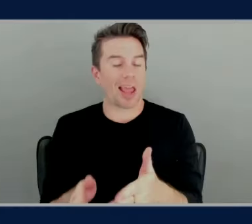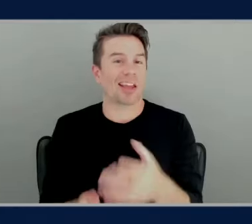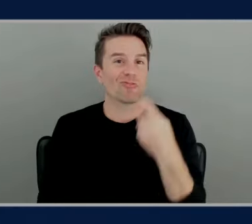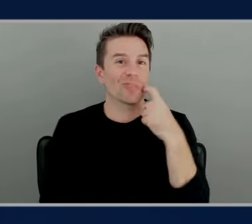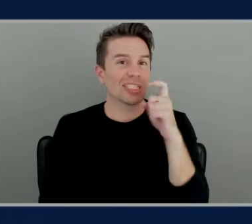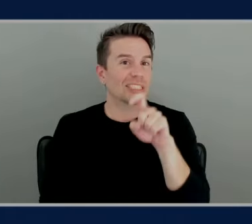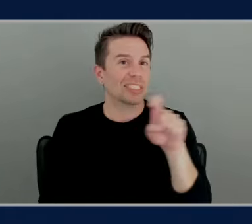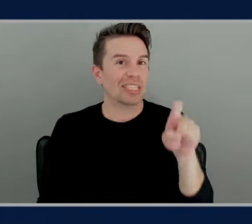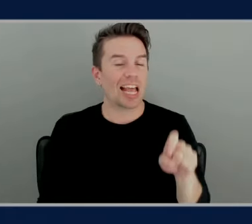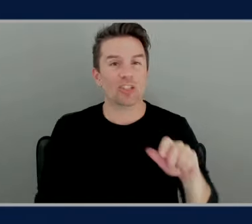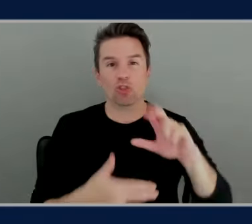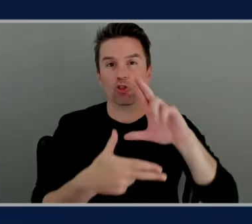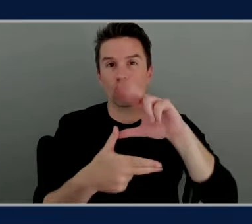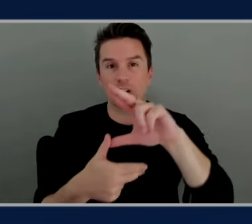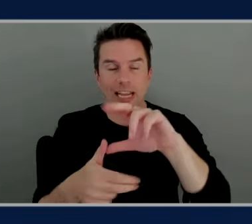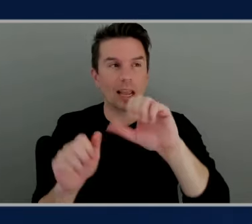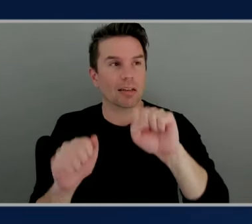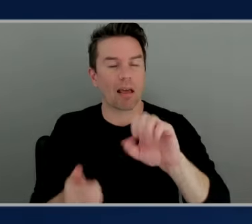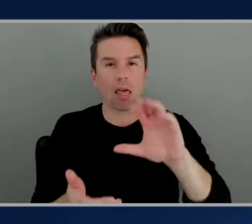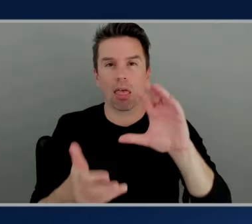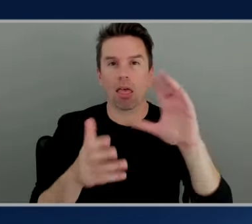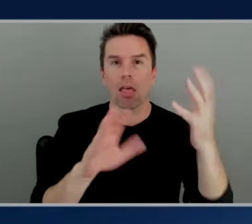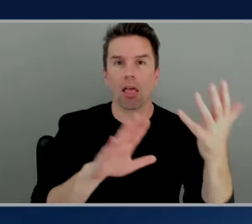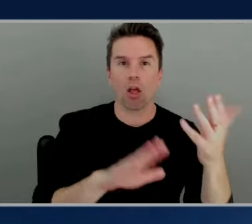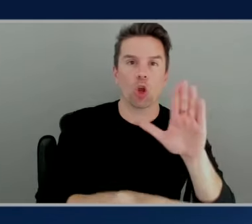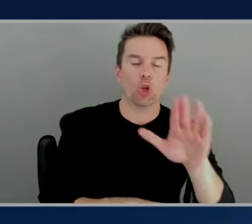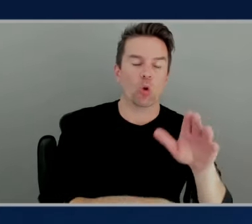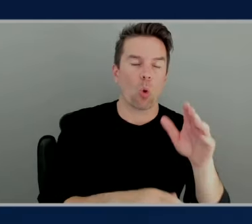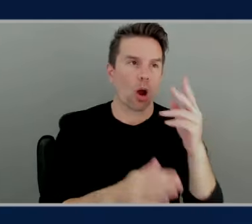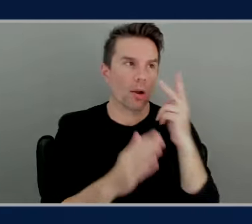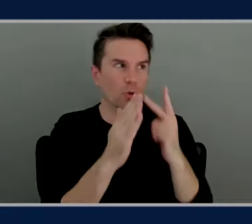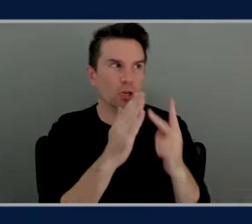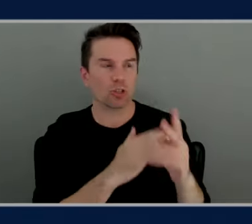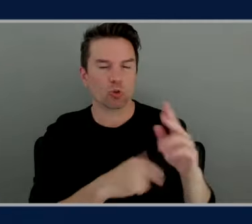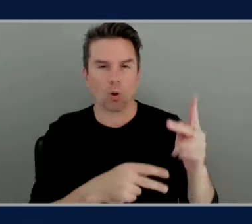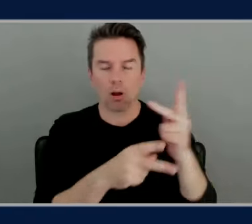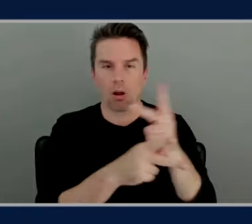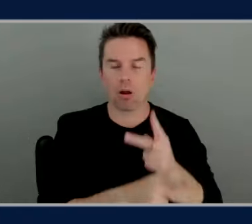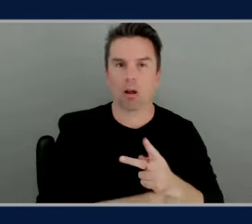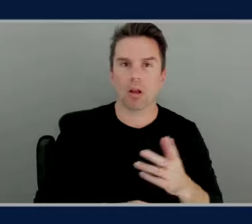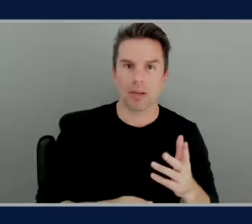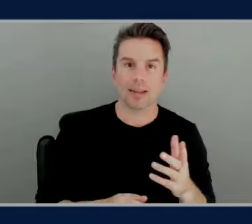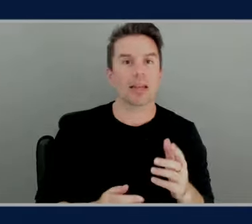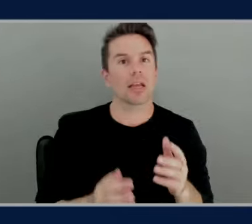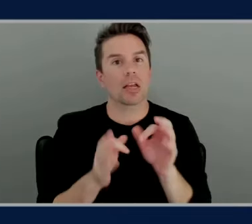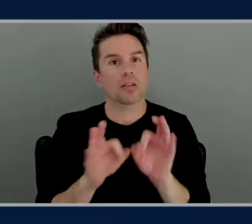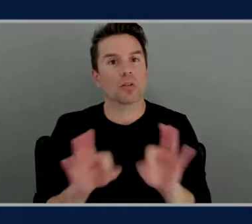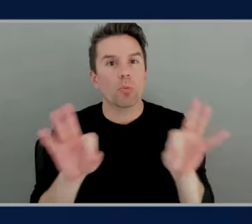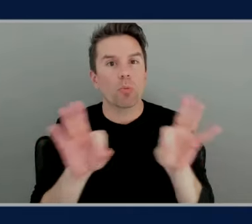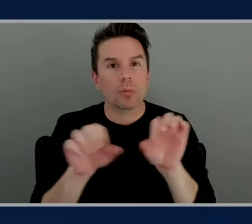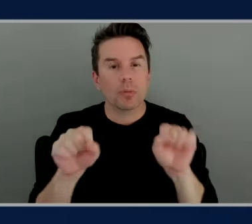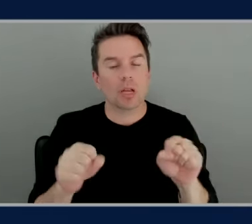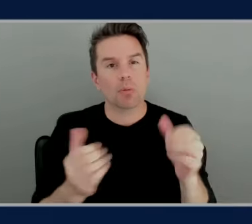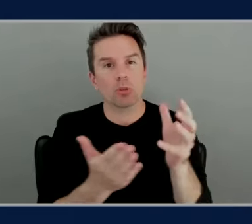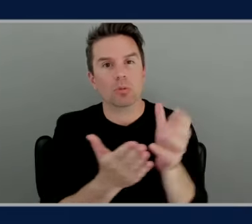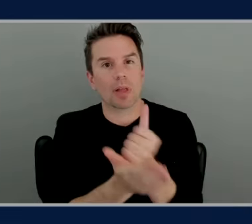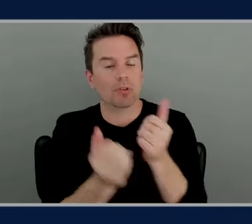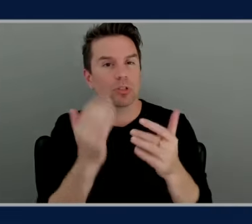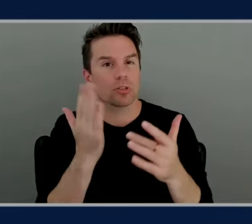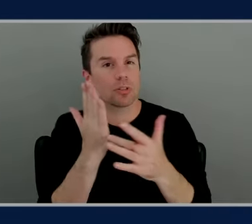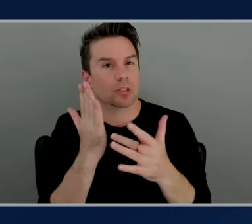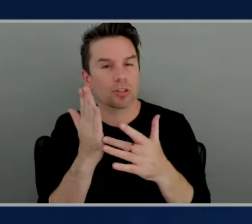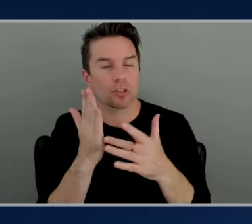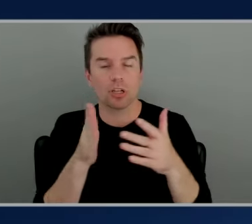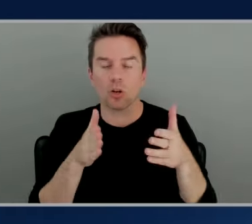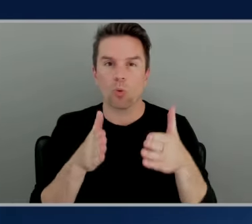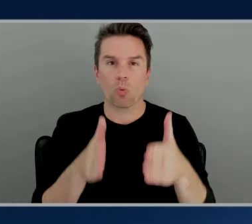throw off the calculus. It is incredibly important to be able to leverage technology exactly the way that you mentioned, to be able to solve these real